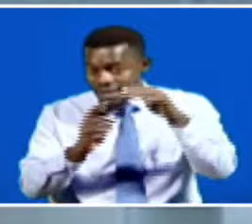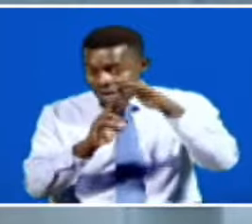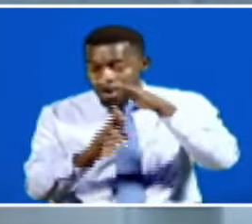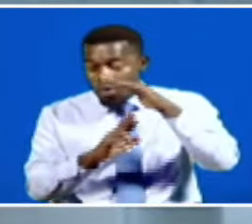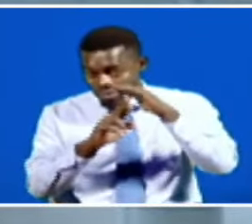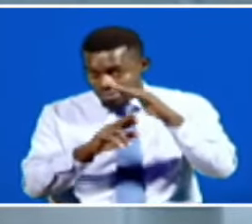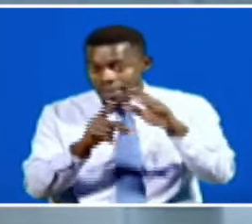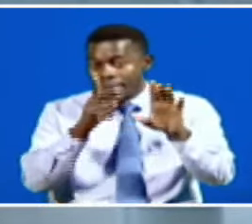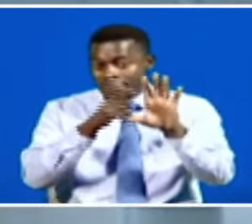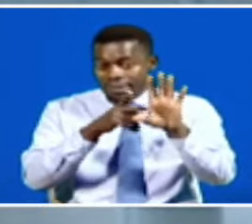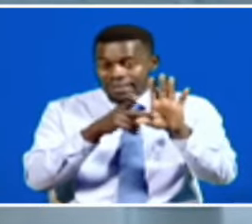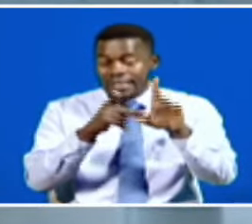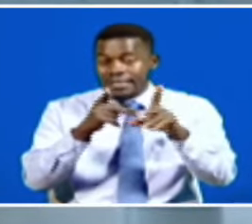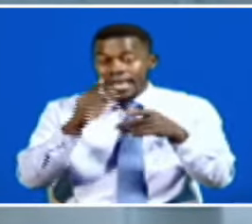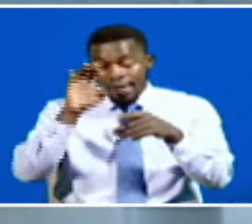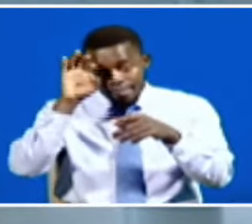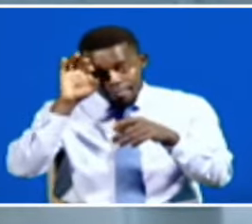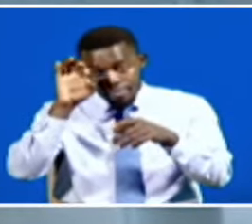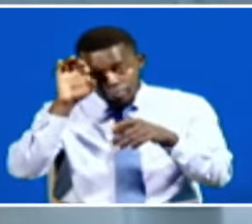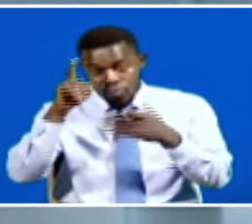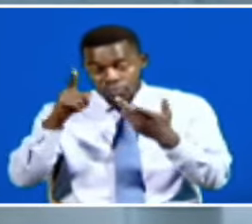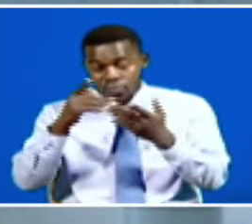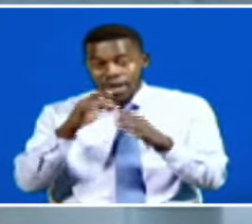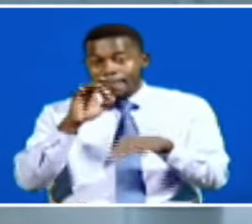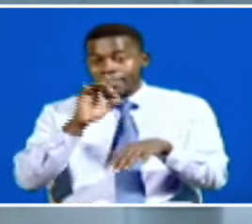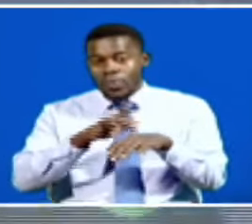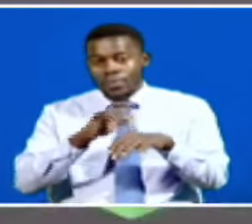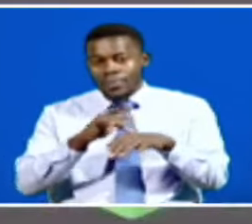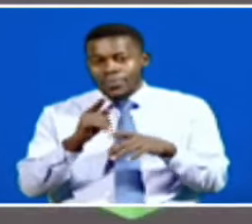and Embu Queens, respectively.